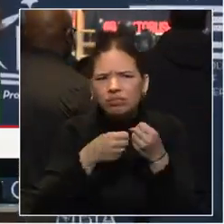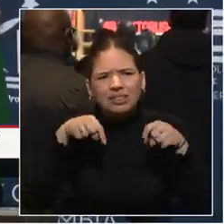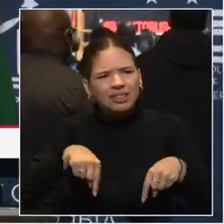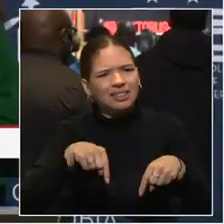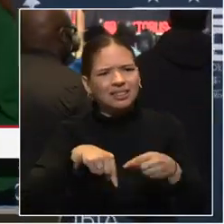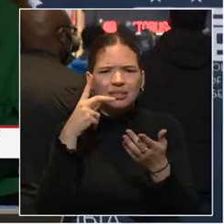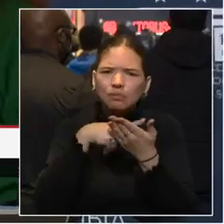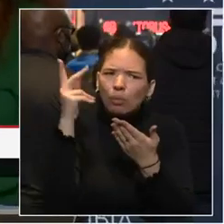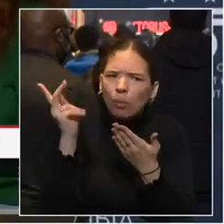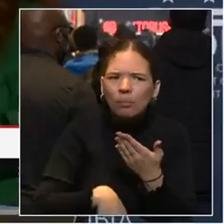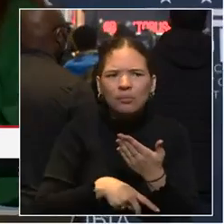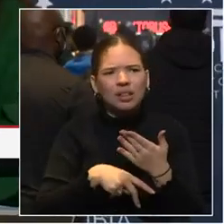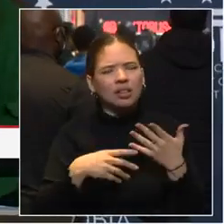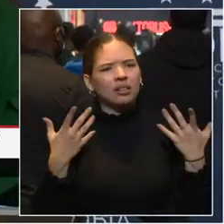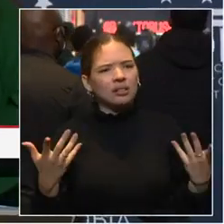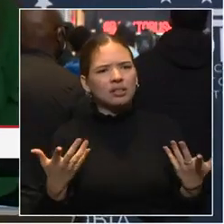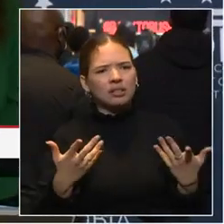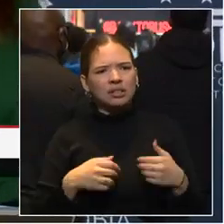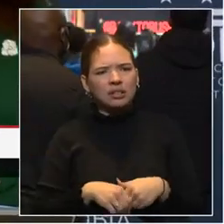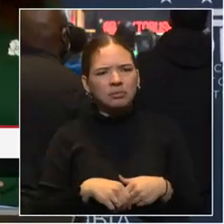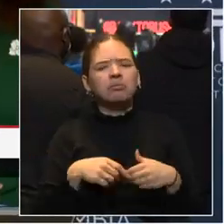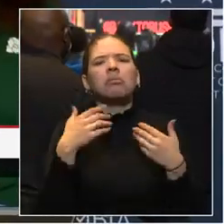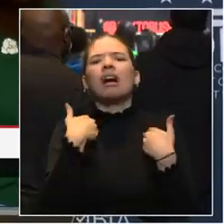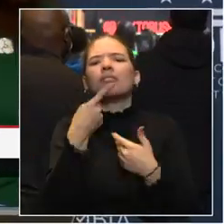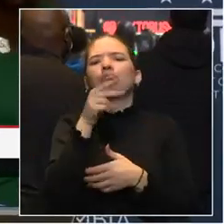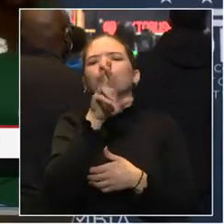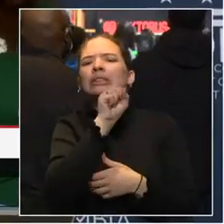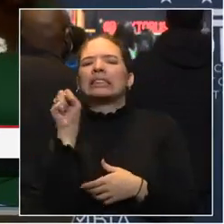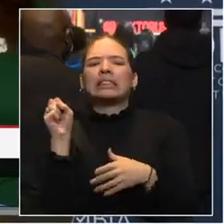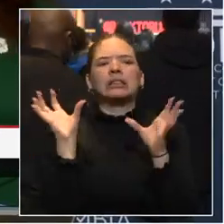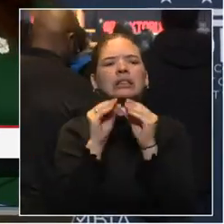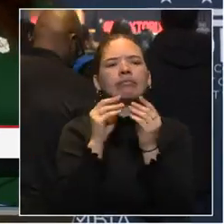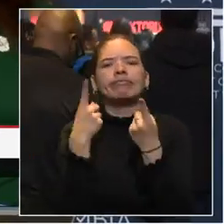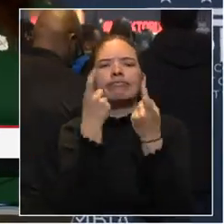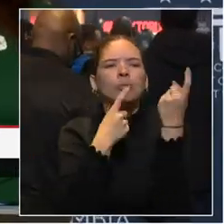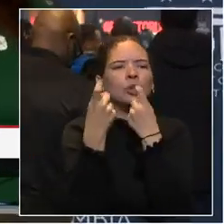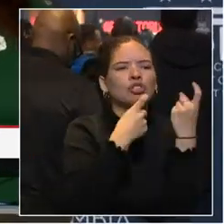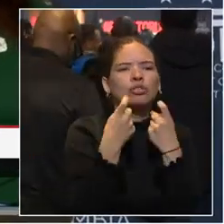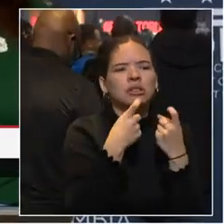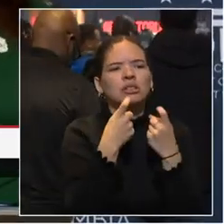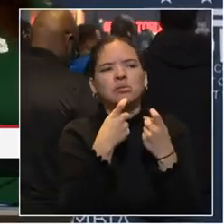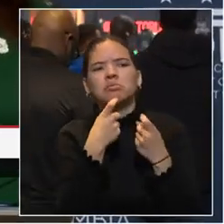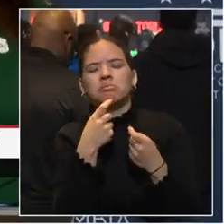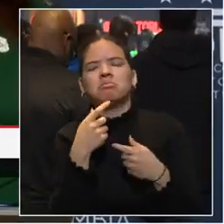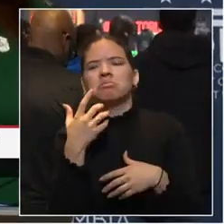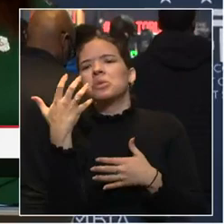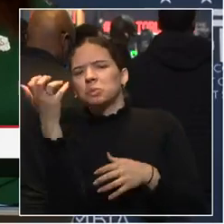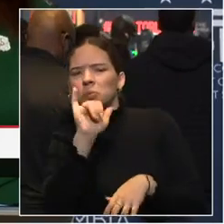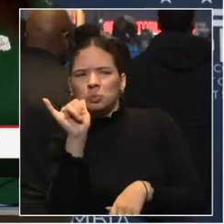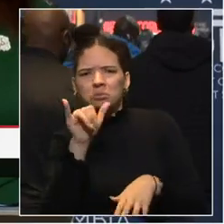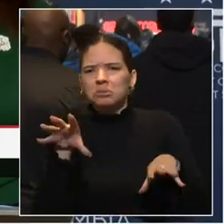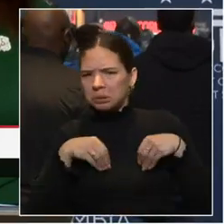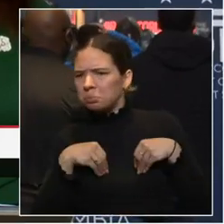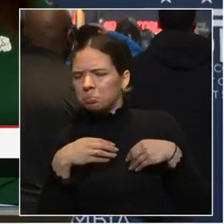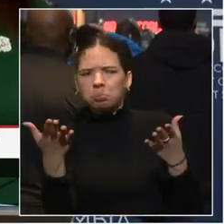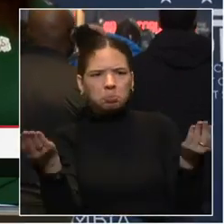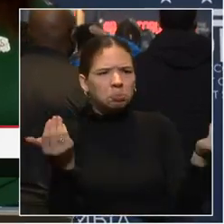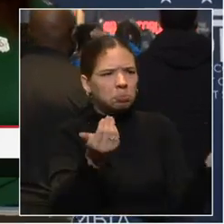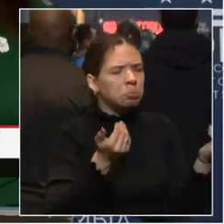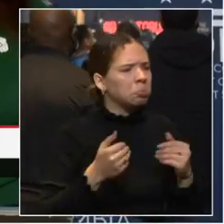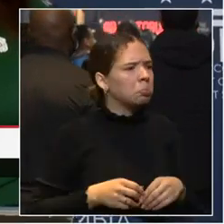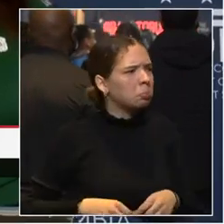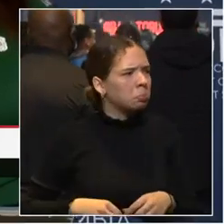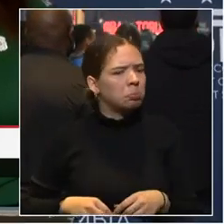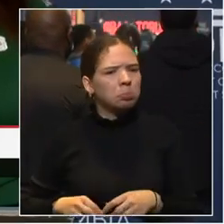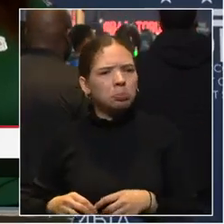And I'll take a few press questions and then if there are any audience questions. Yes. So, as you may already